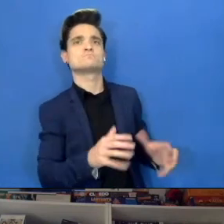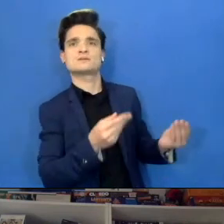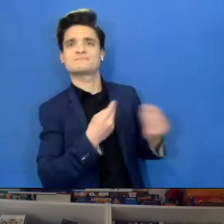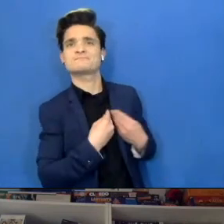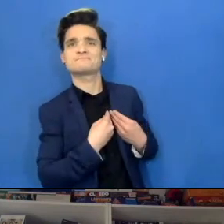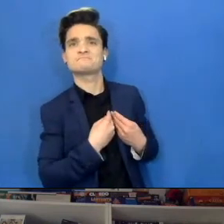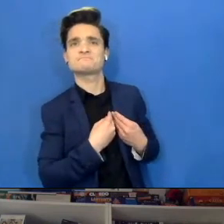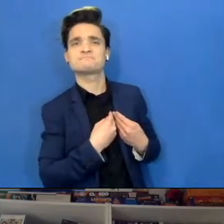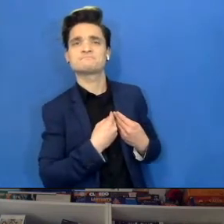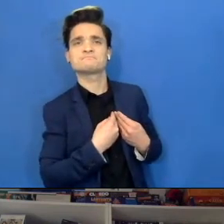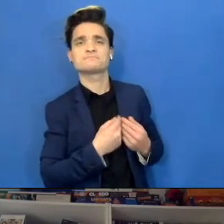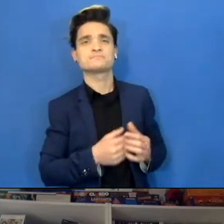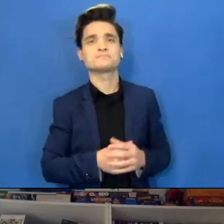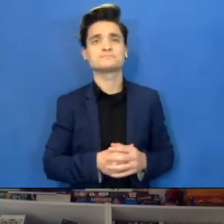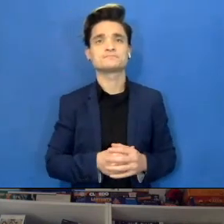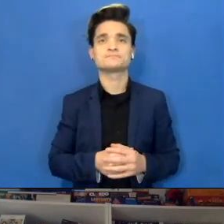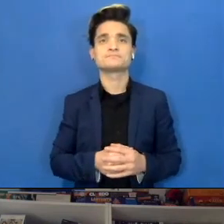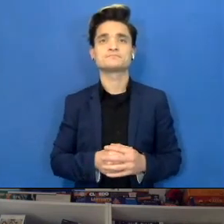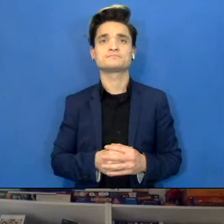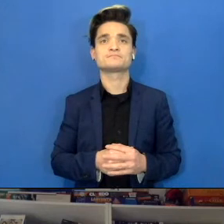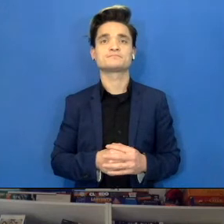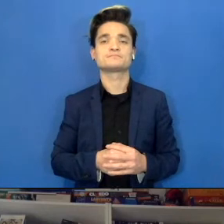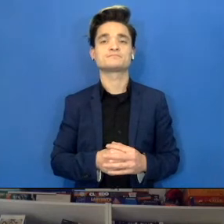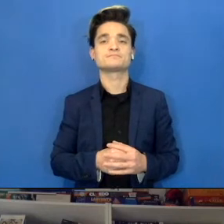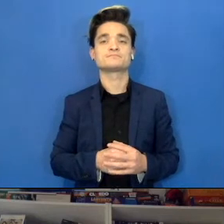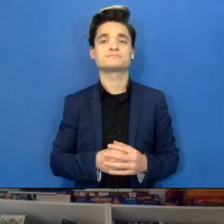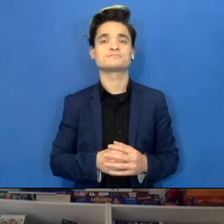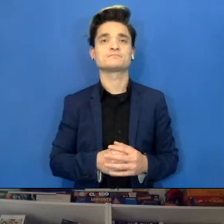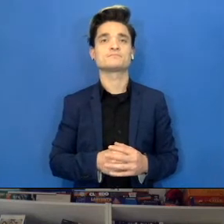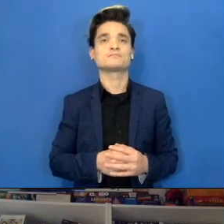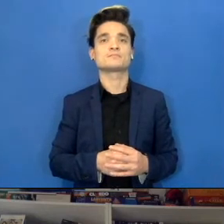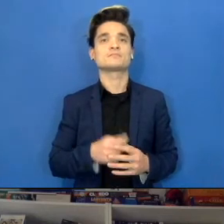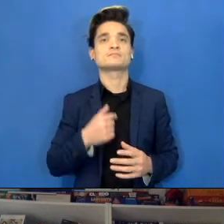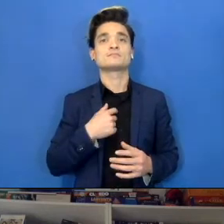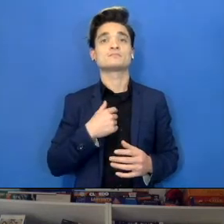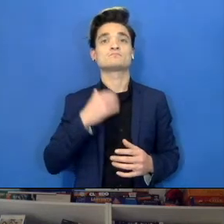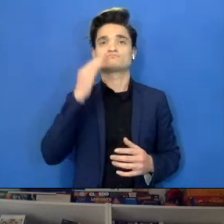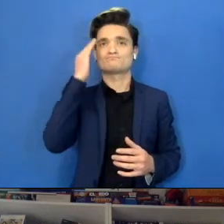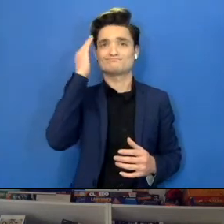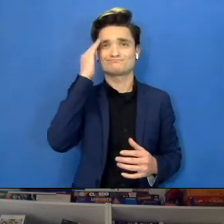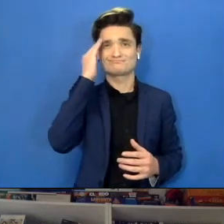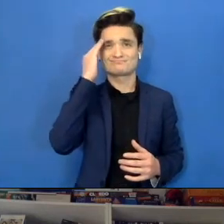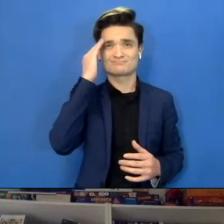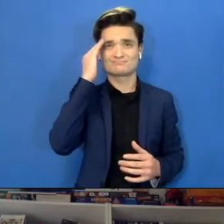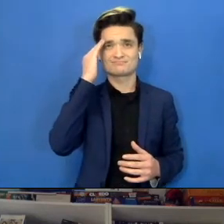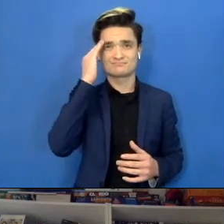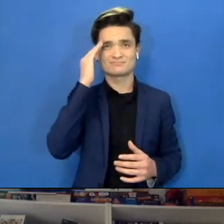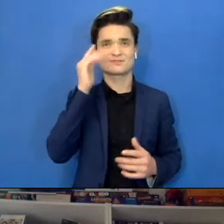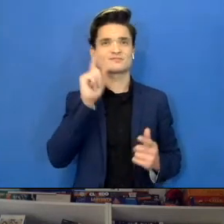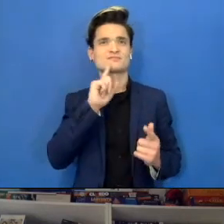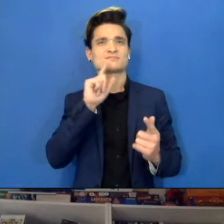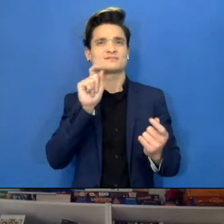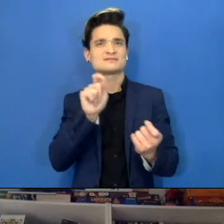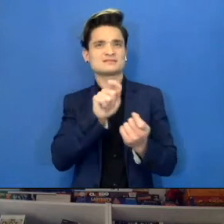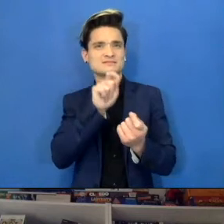Informed, I have to know exactly, or I need to know what you're going to be doing. So you're going to be putting your hand on my shoulder. Okay, I